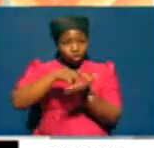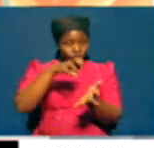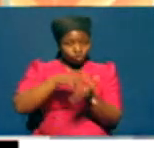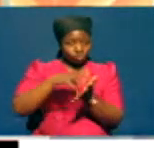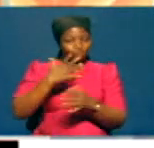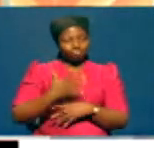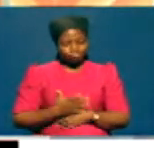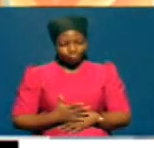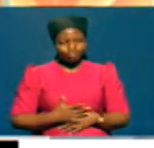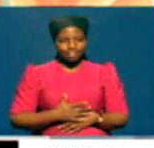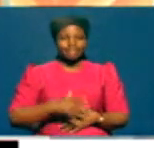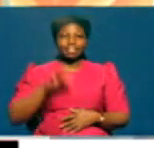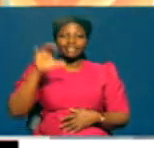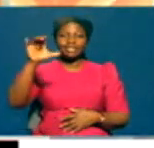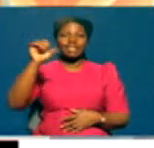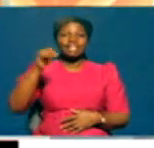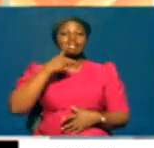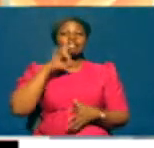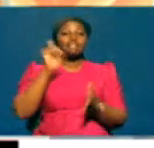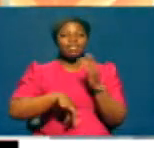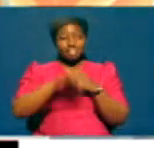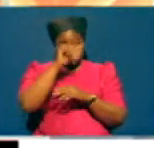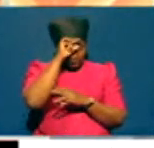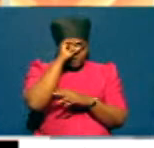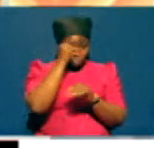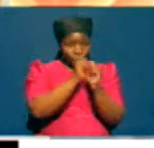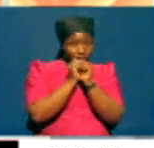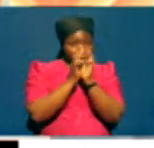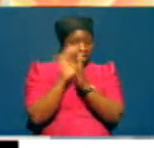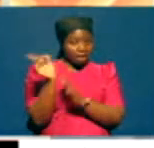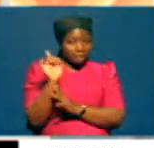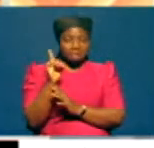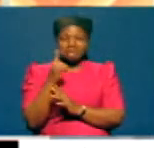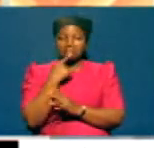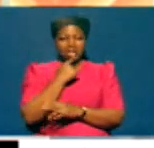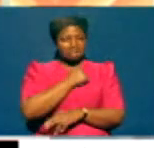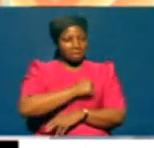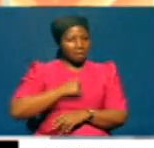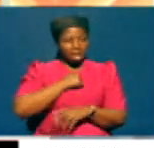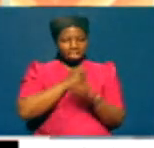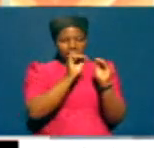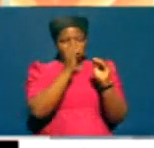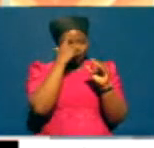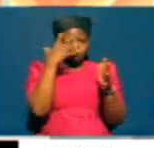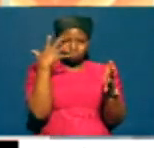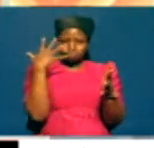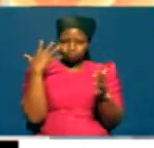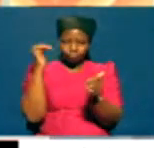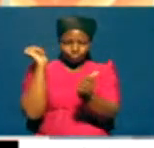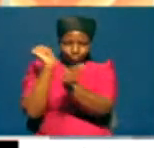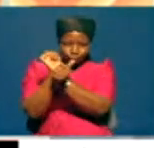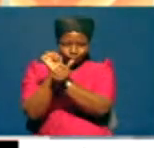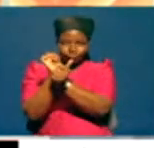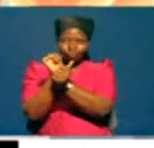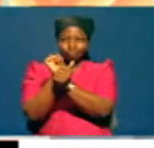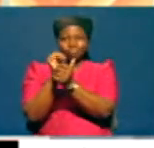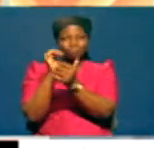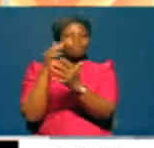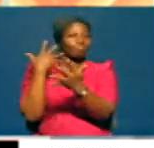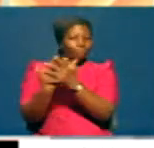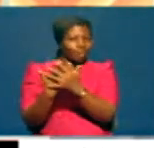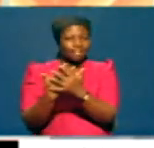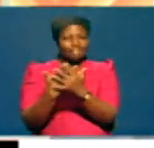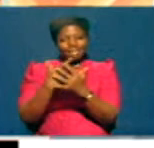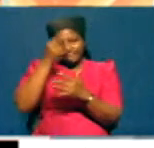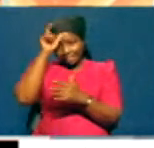Cabinet Secretary saying the government and the ministry will not apologize for the detainment of controversial Turkish businessman. And